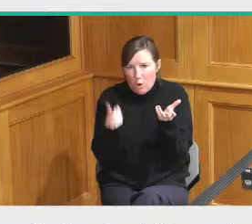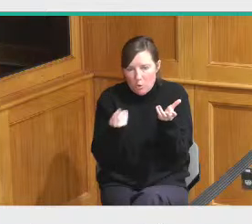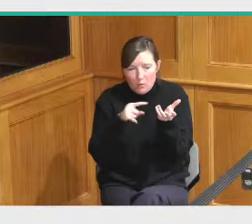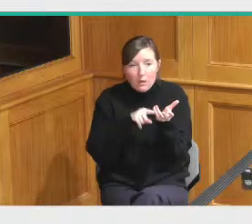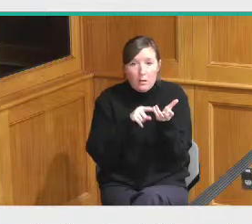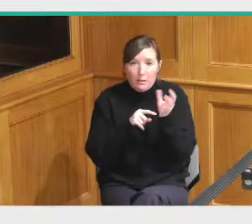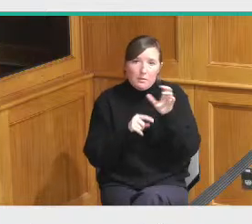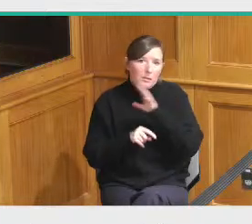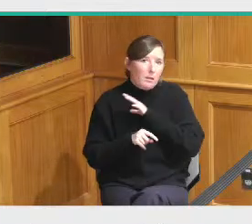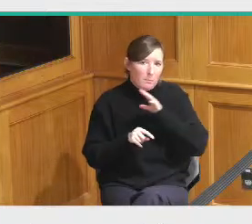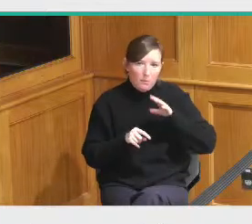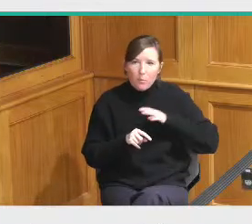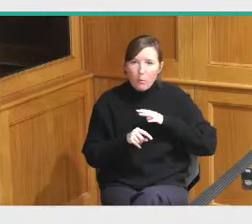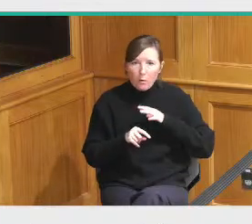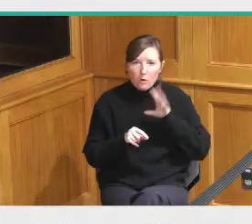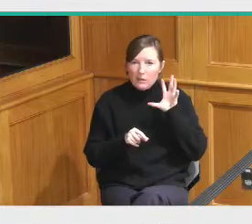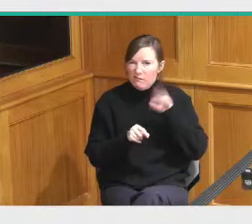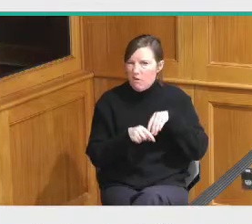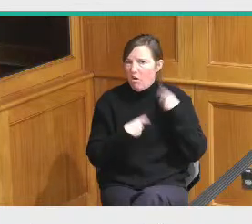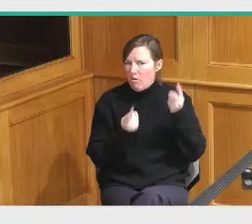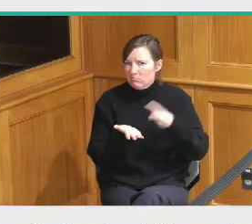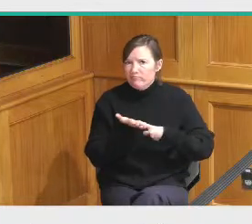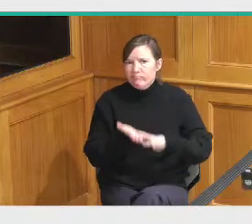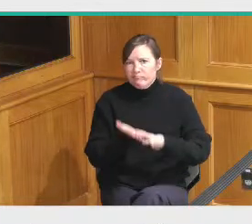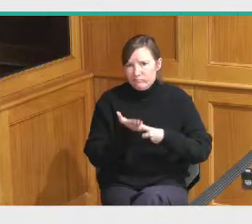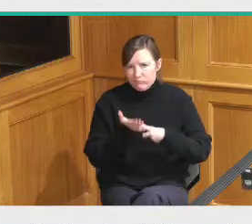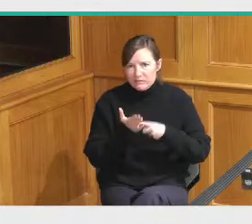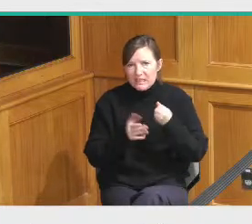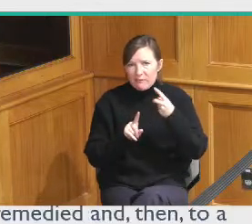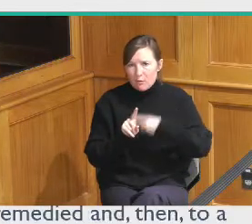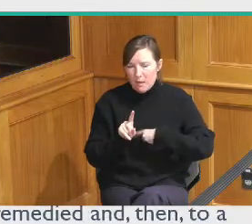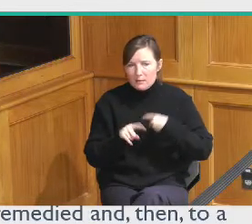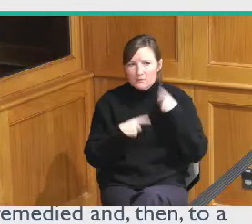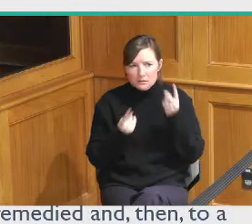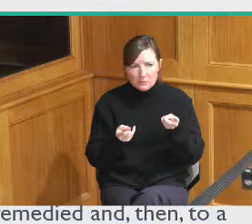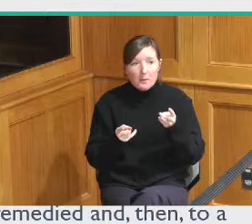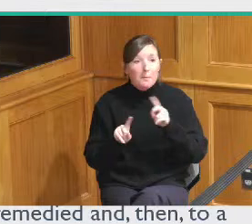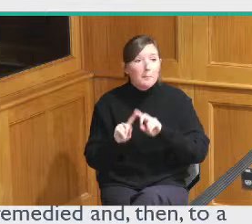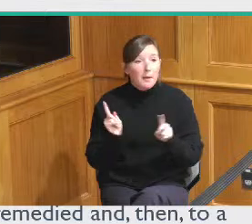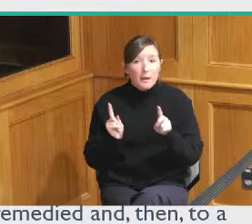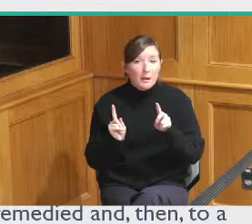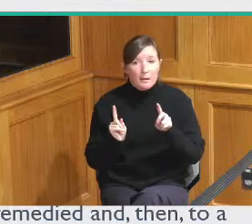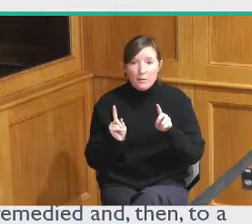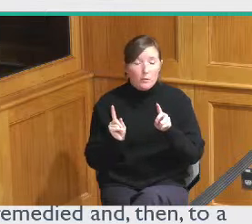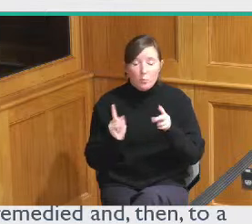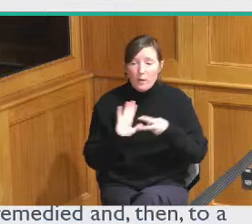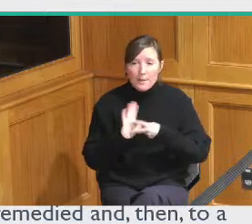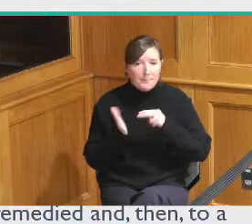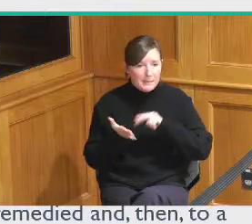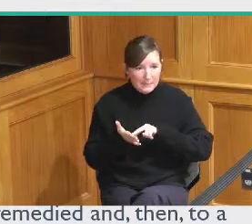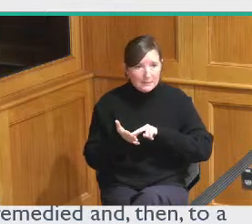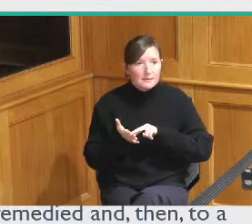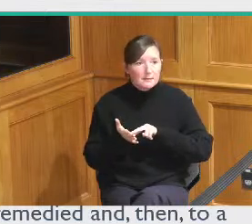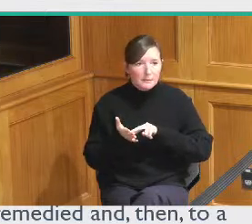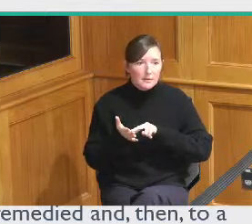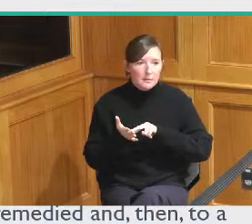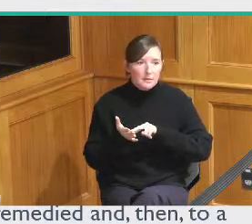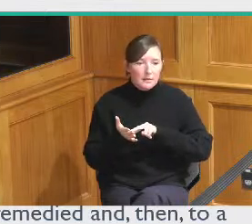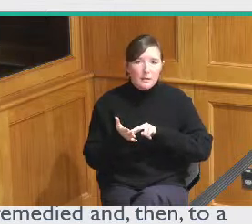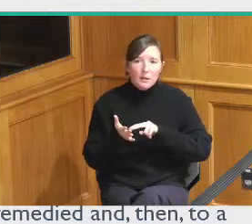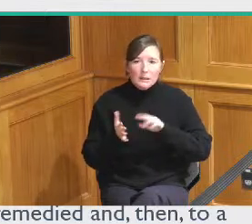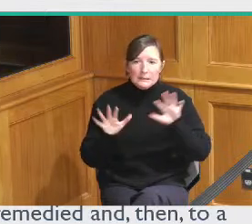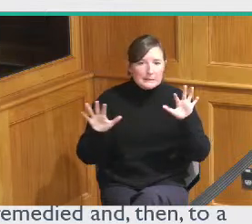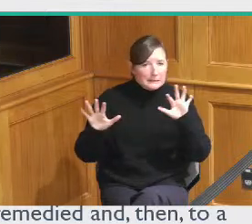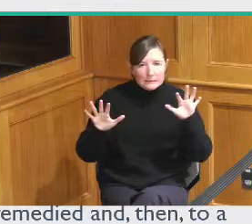something the board has been involved in discussing over the past several months, but essentially the framework is